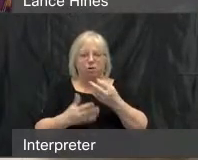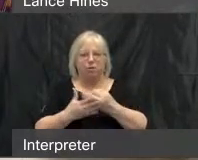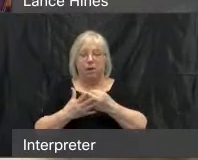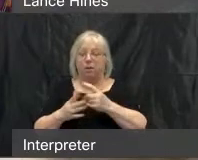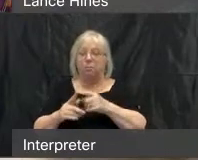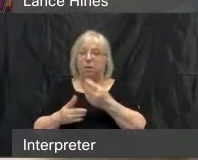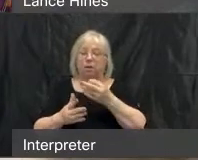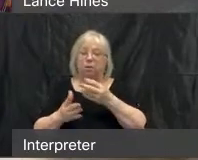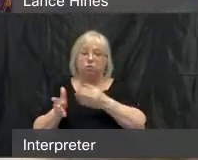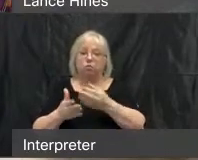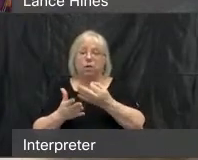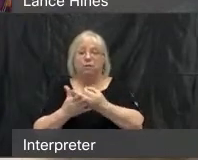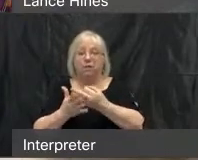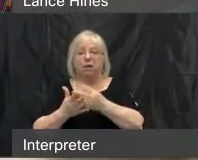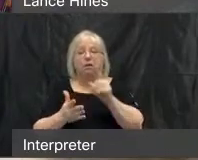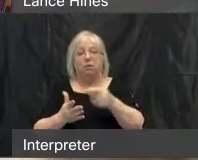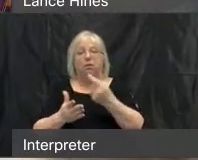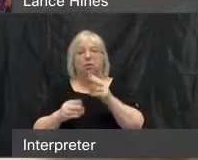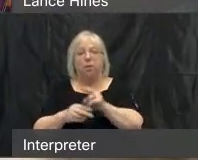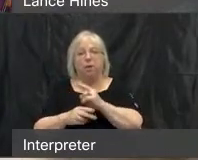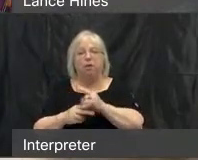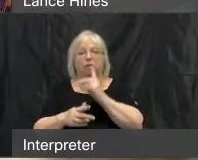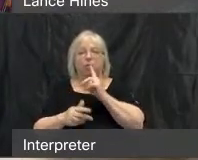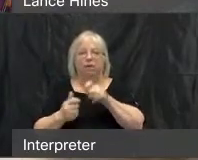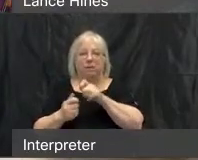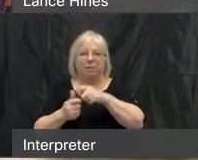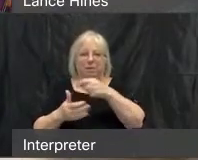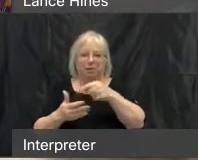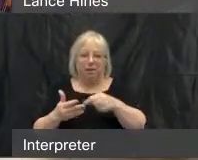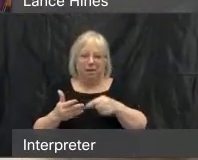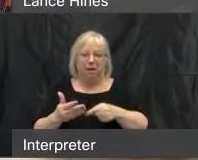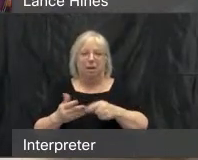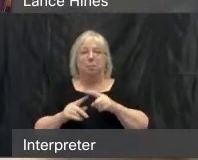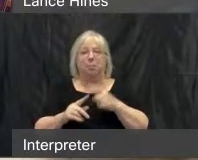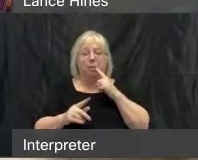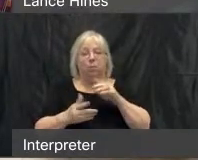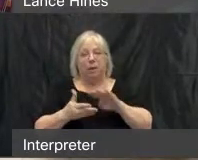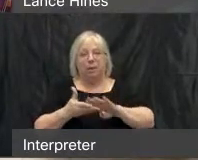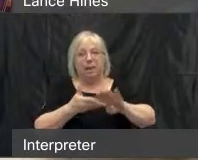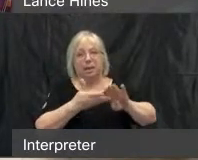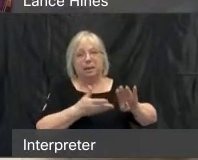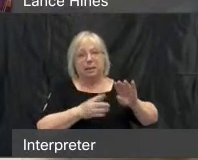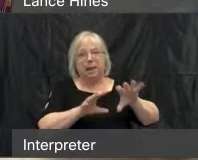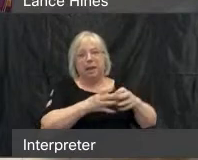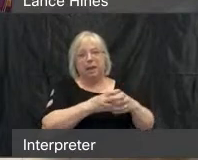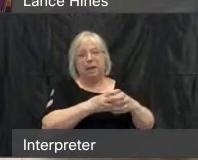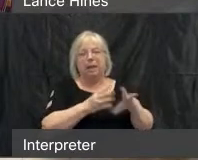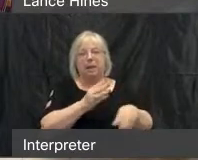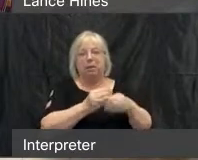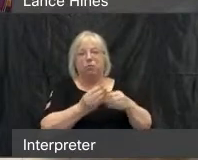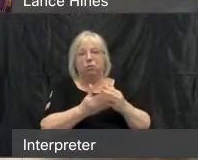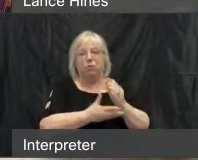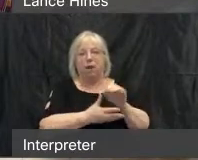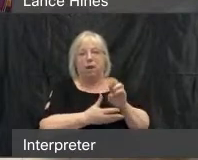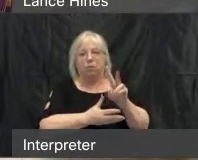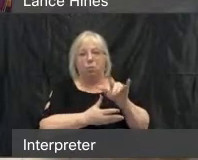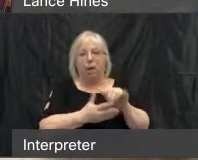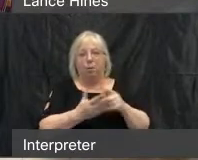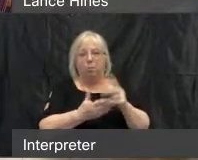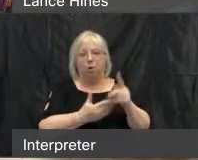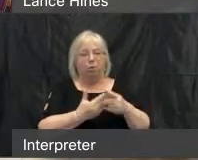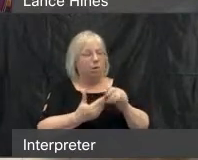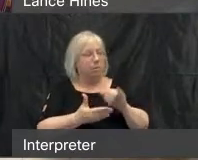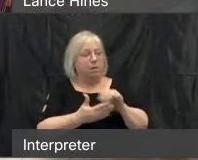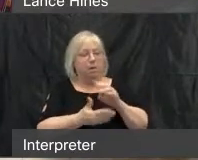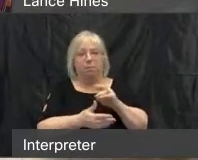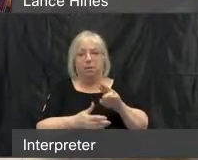streets, drainage, trails, right-of-way. We did set aside the additional $400,000 for the right-of-way program that Mr.